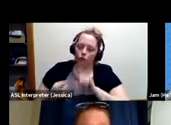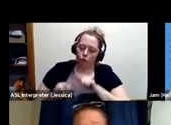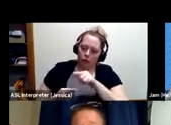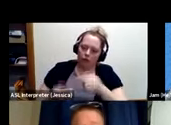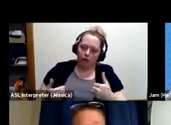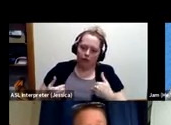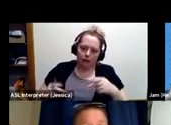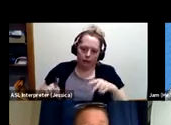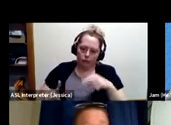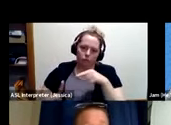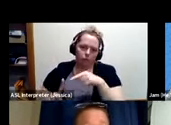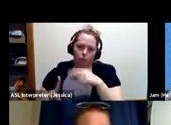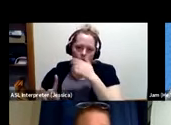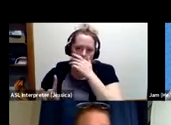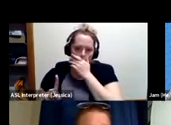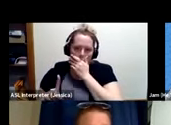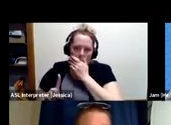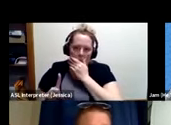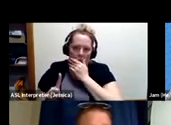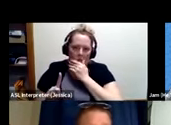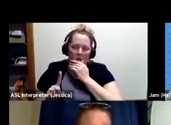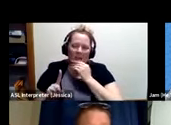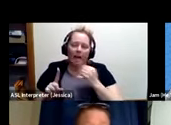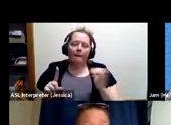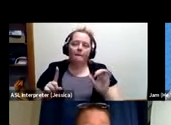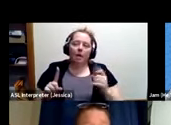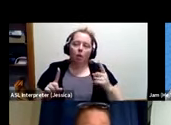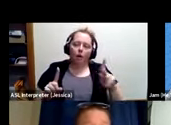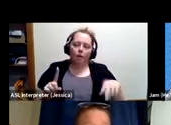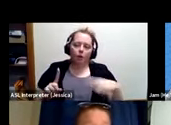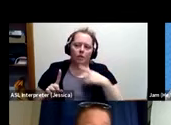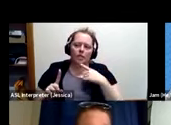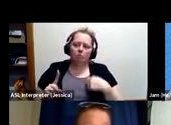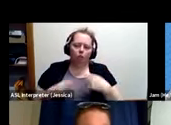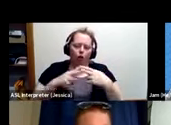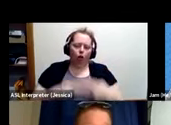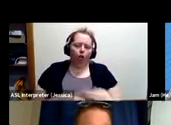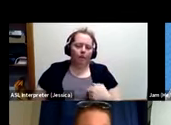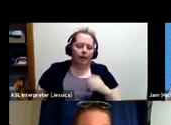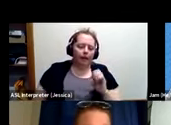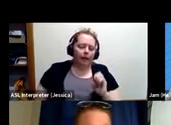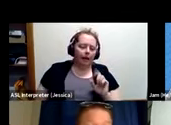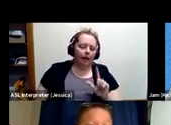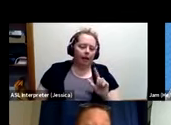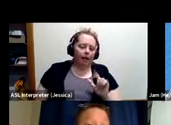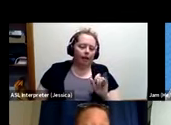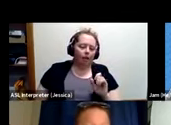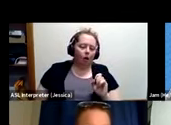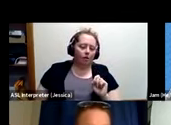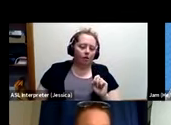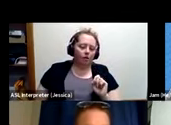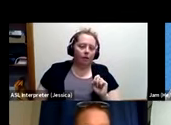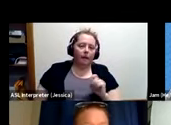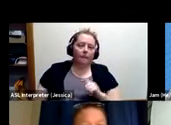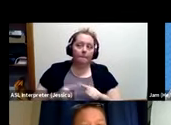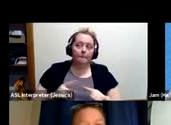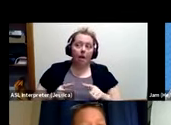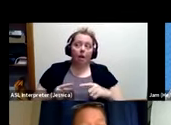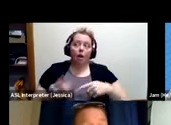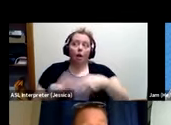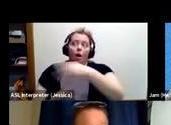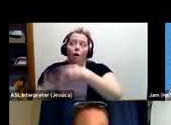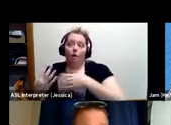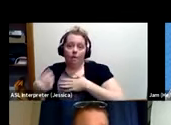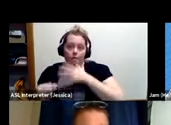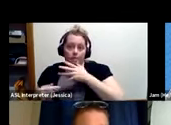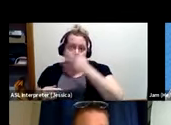by Elliot, but when you talk to my parents, call me this. They don't know that I go by this. So just